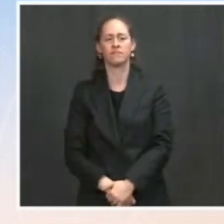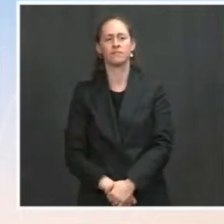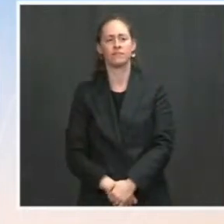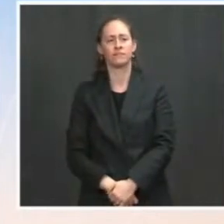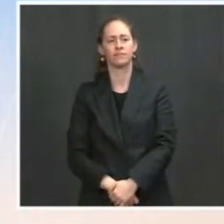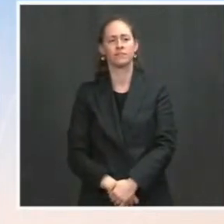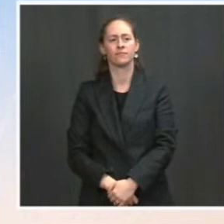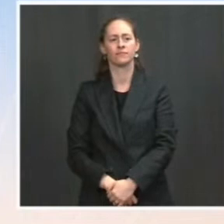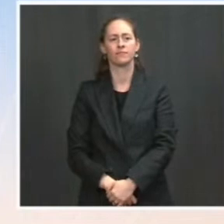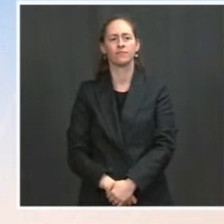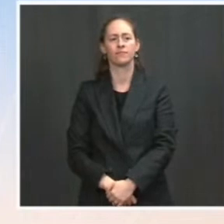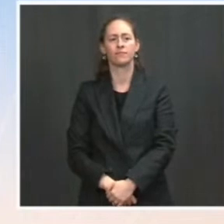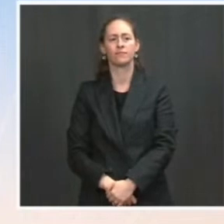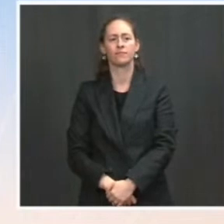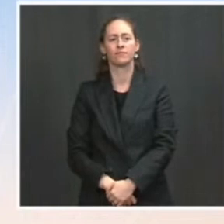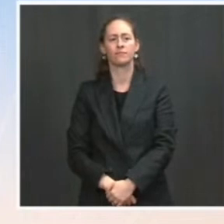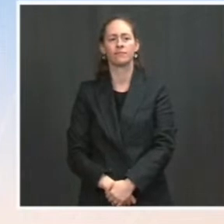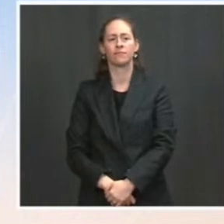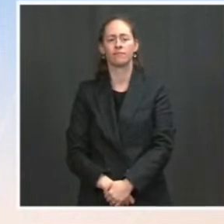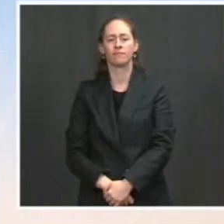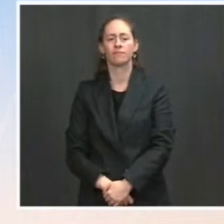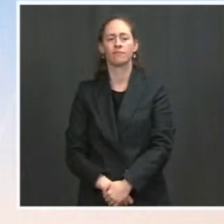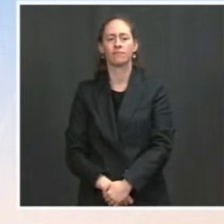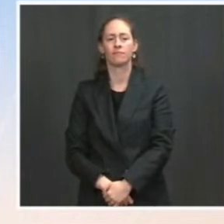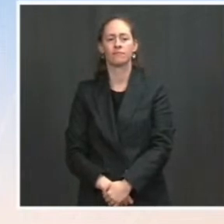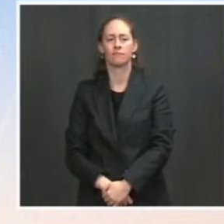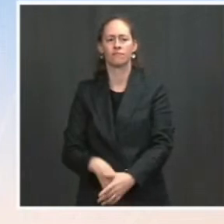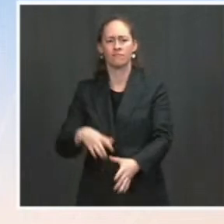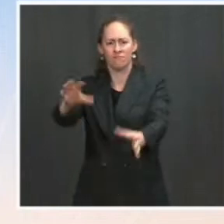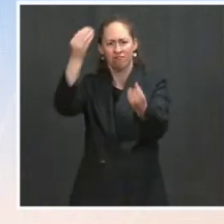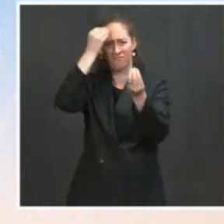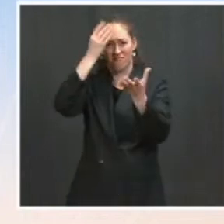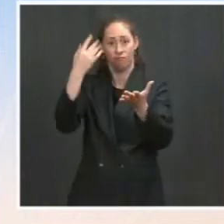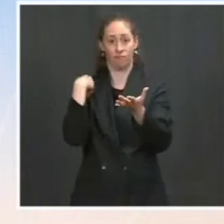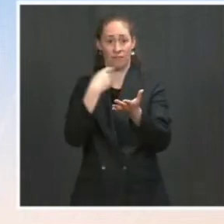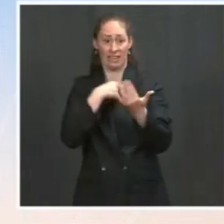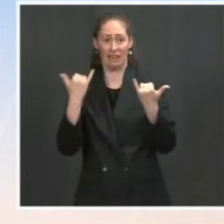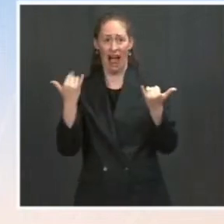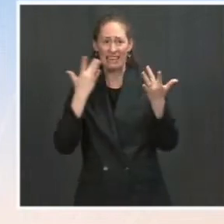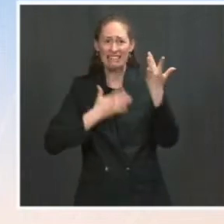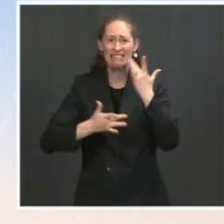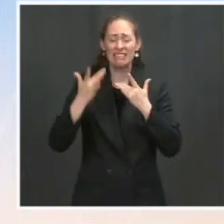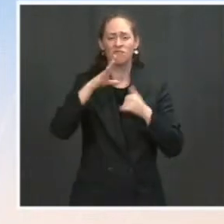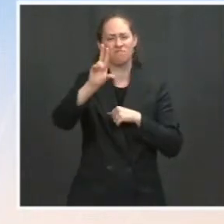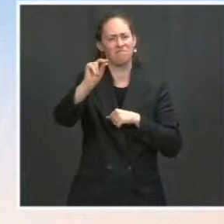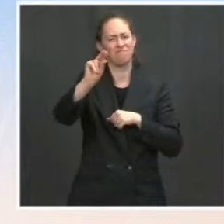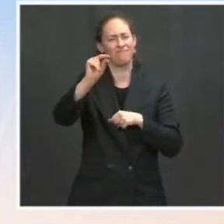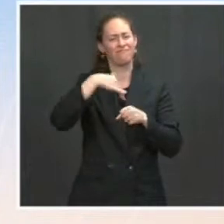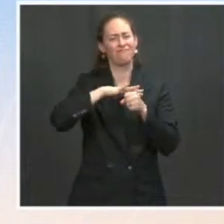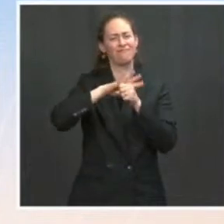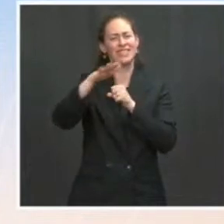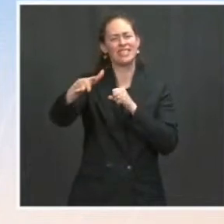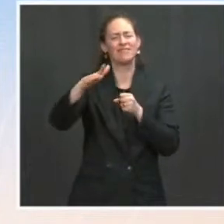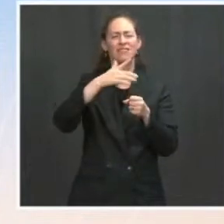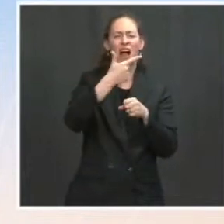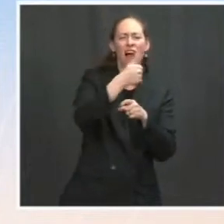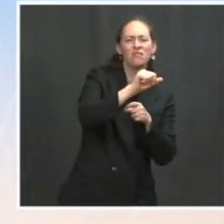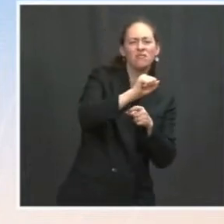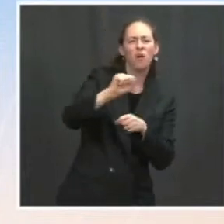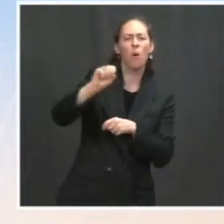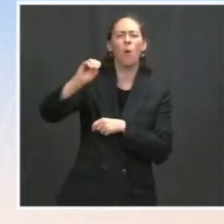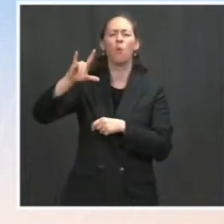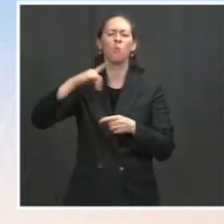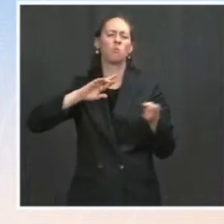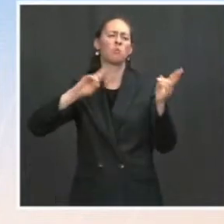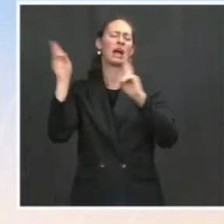additional steps may be useful to mitigate any potential disruptions to supply. This weekend's events put the spotlight